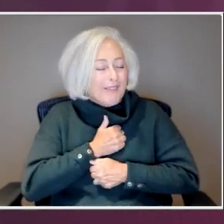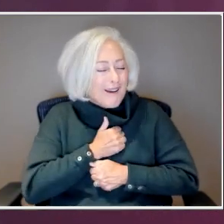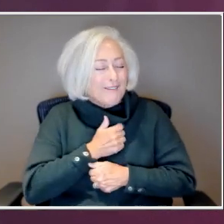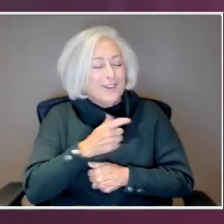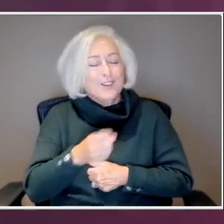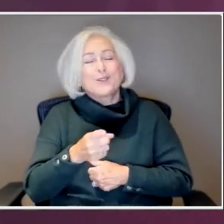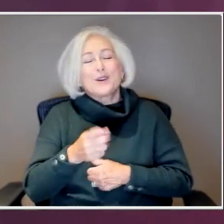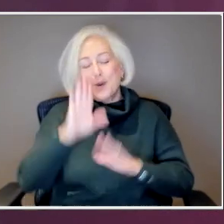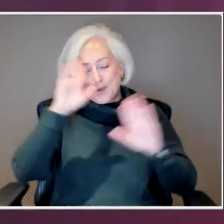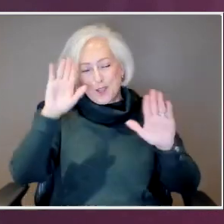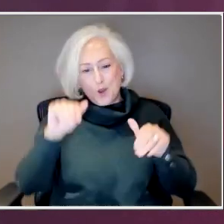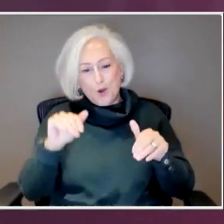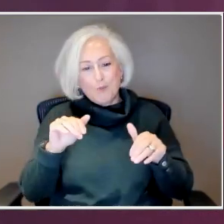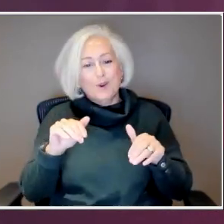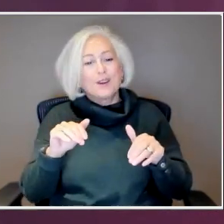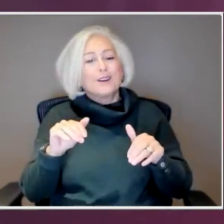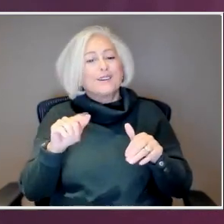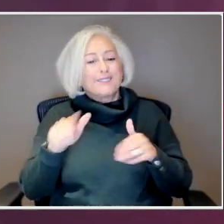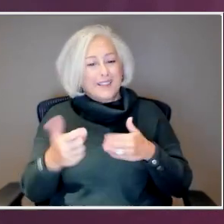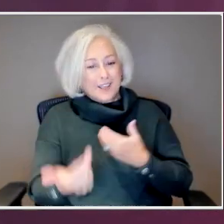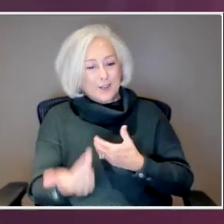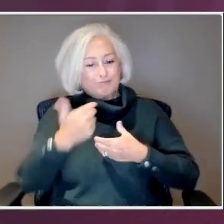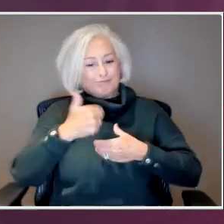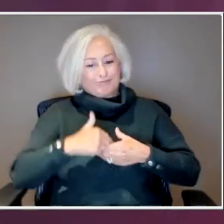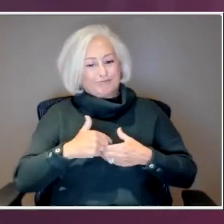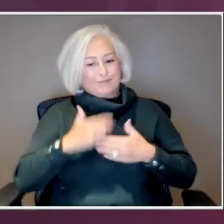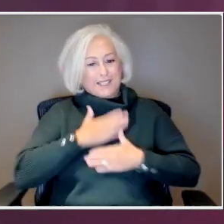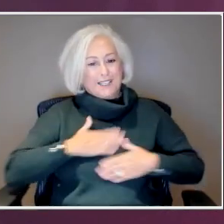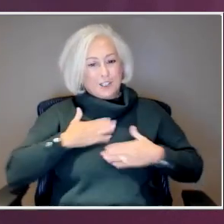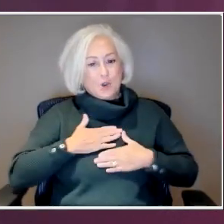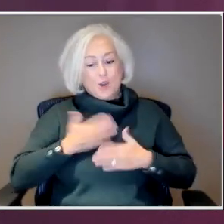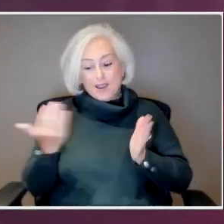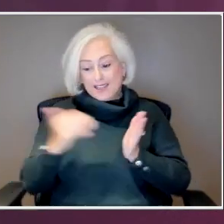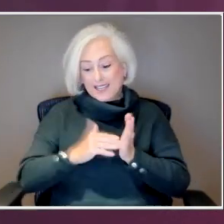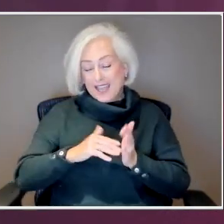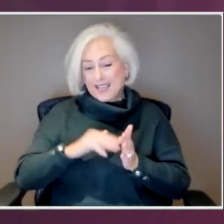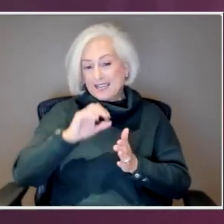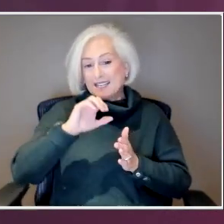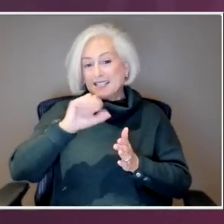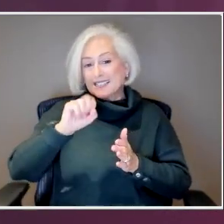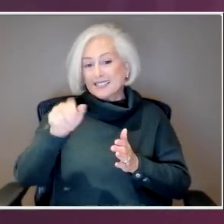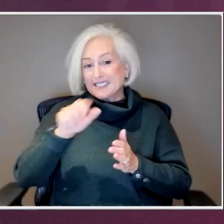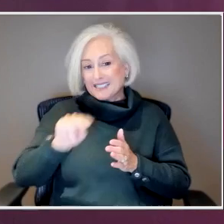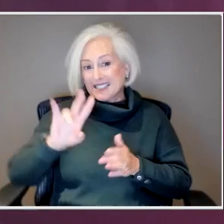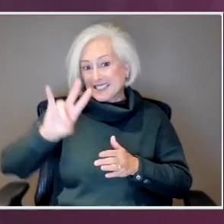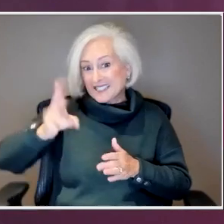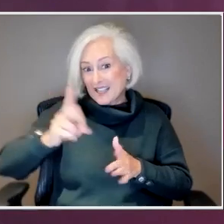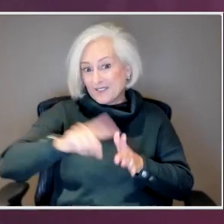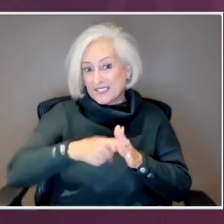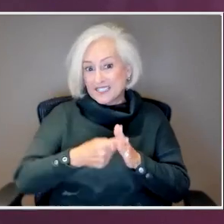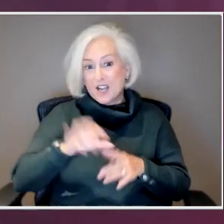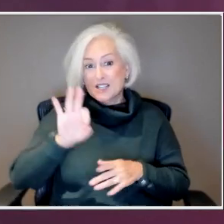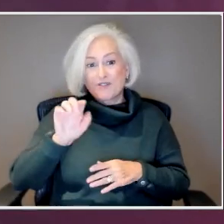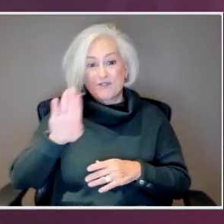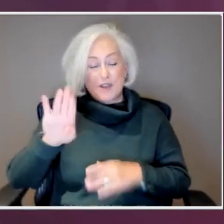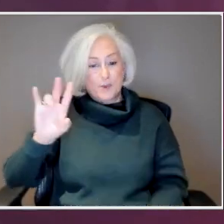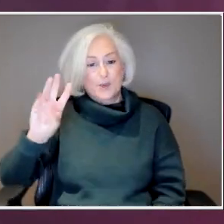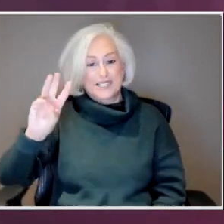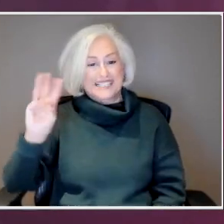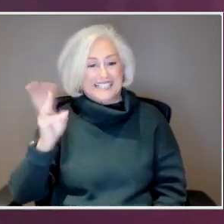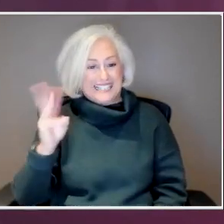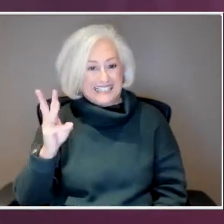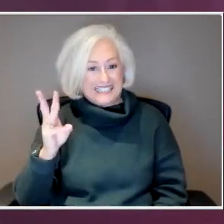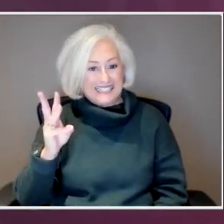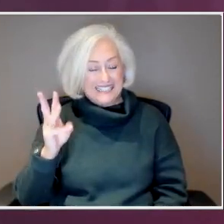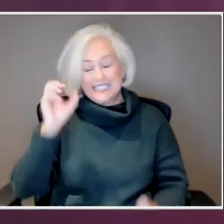conversations and enjoying our programs. And season 7 debuts on February 6th. We're going to have some amazing stories to share with you.